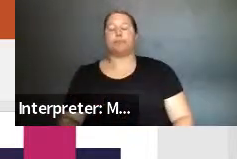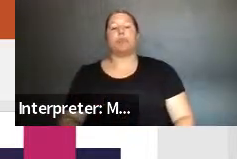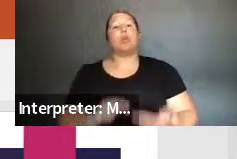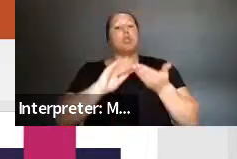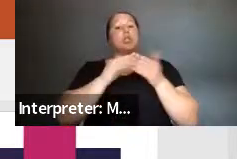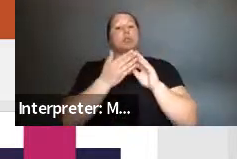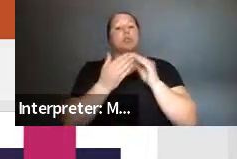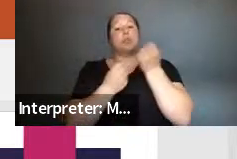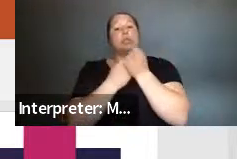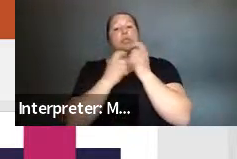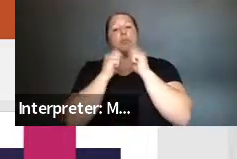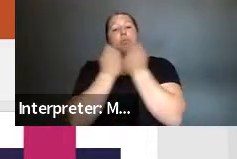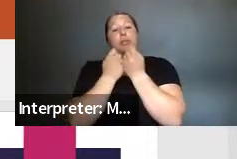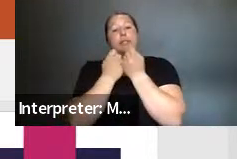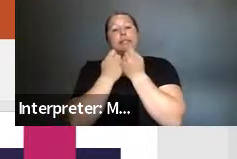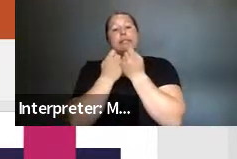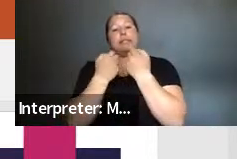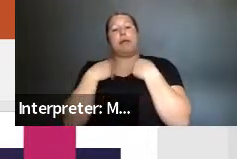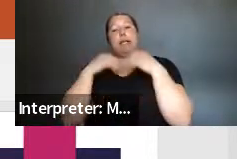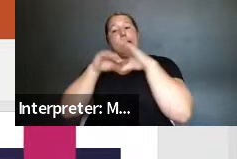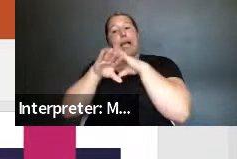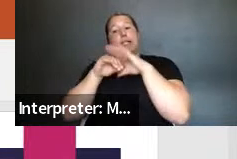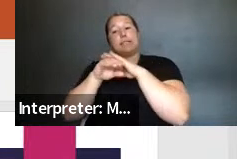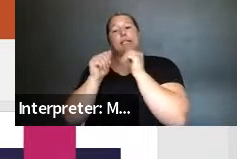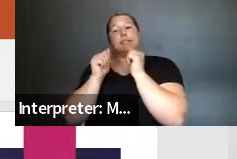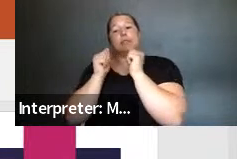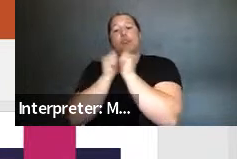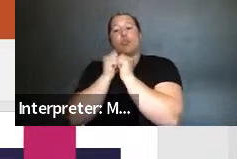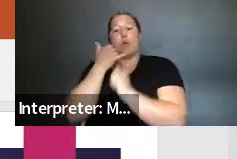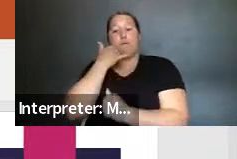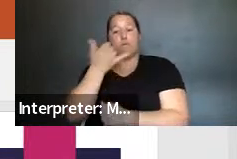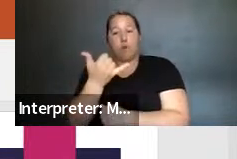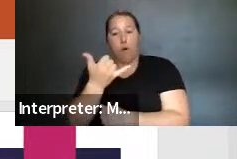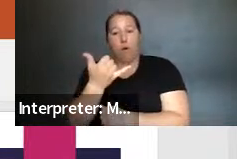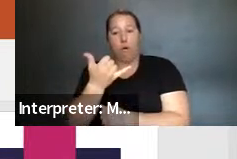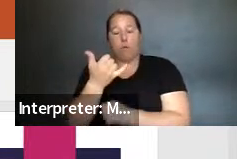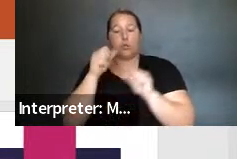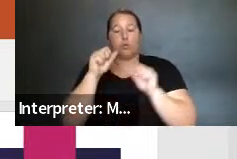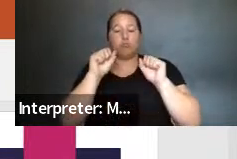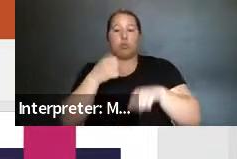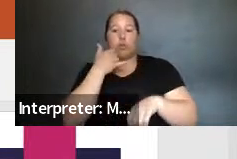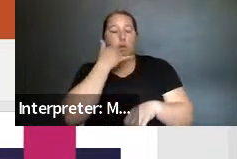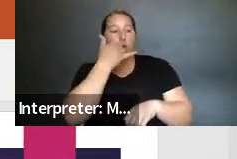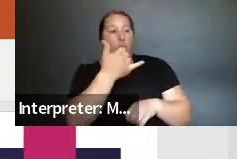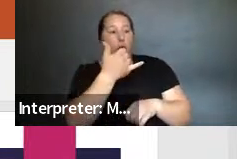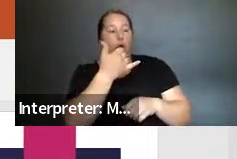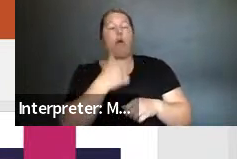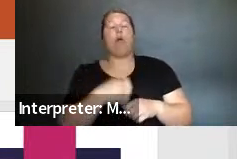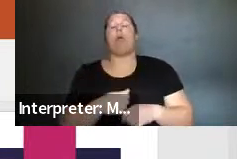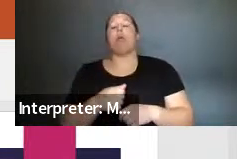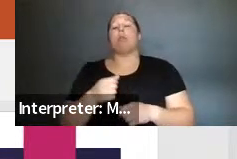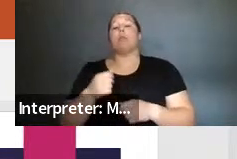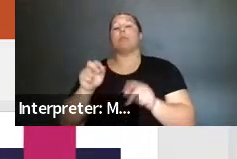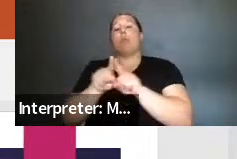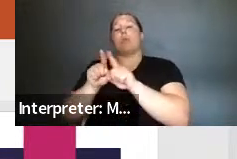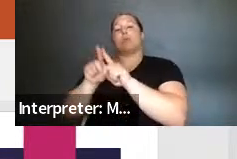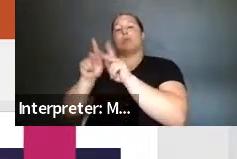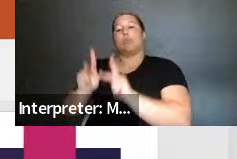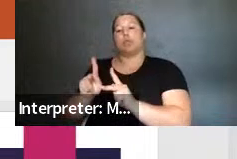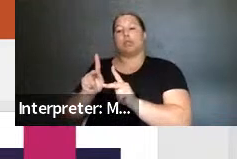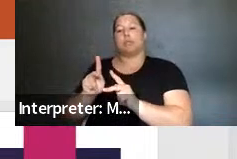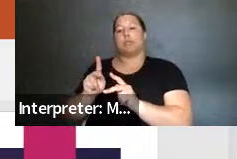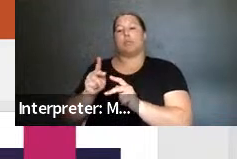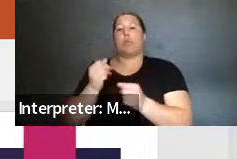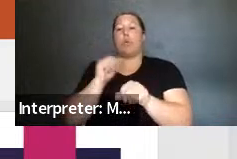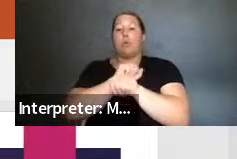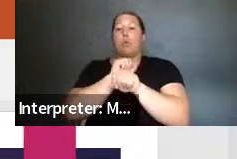team provides access via phone or in person, as I mentioned. We are currently operating Monday through Friday from